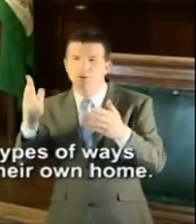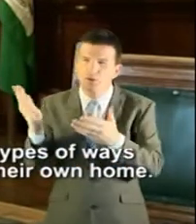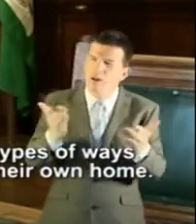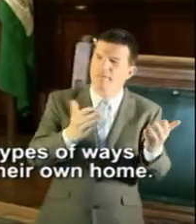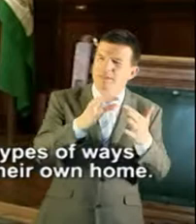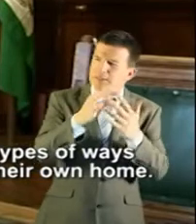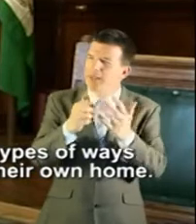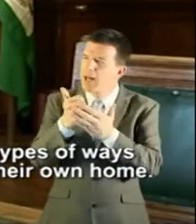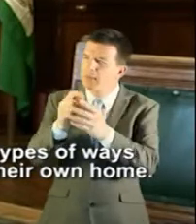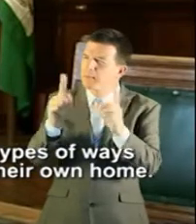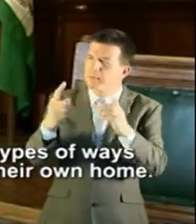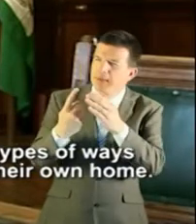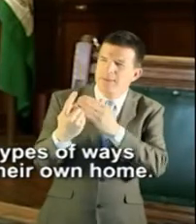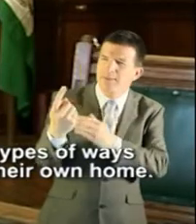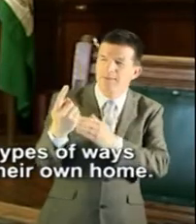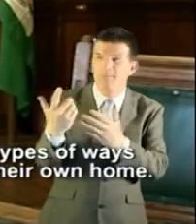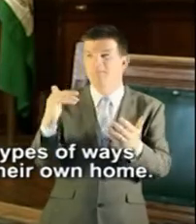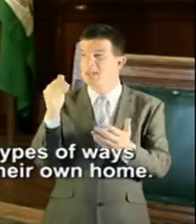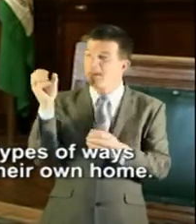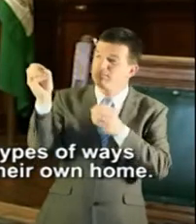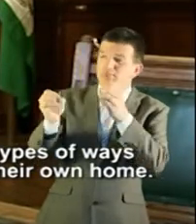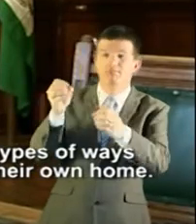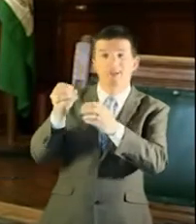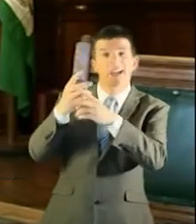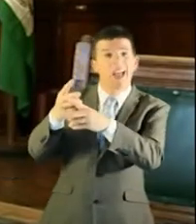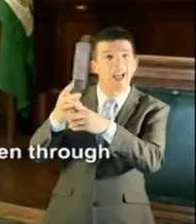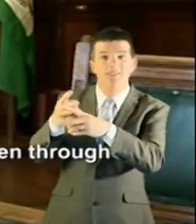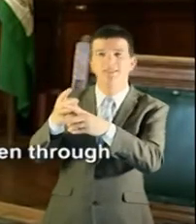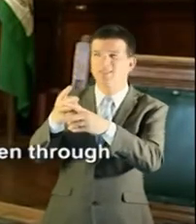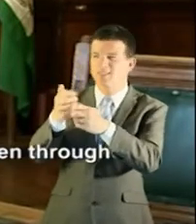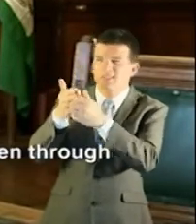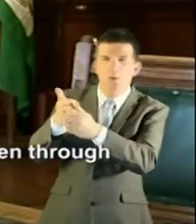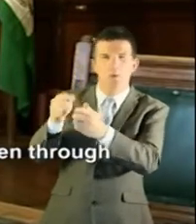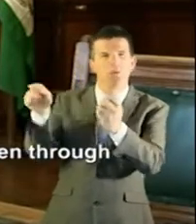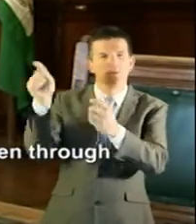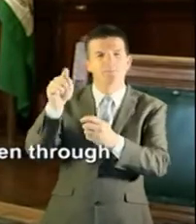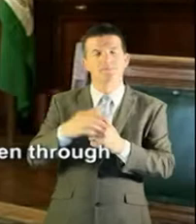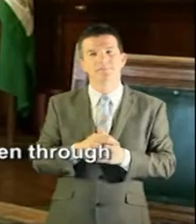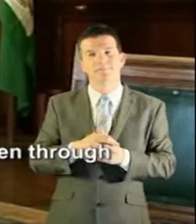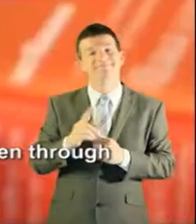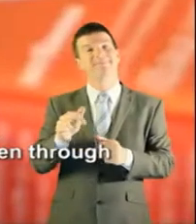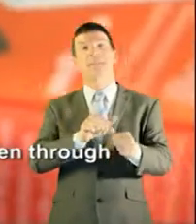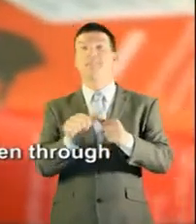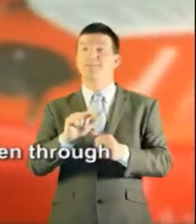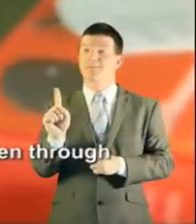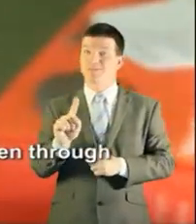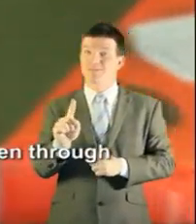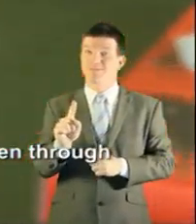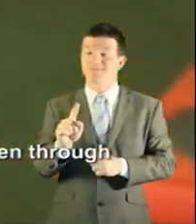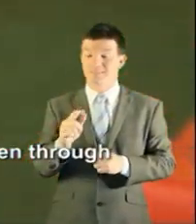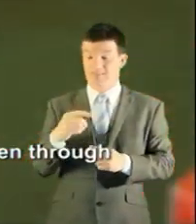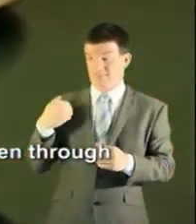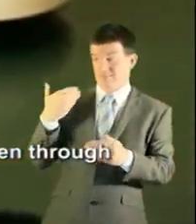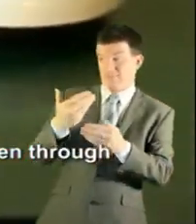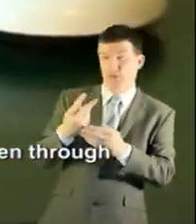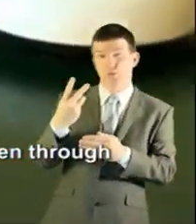people could live at home with care and support in their own home. But actually the real difference that we've made over the